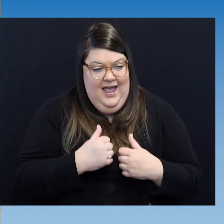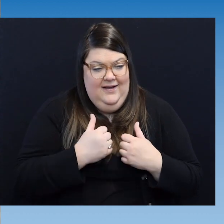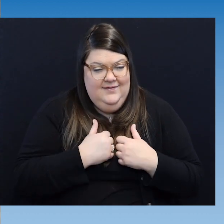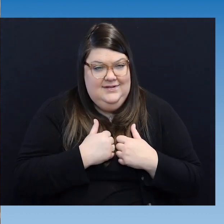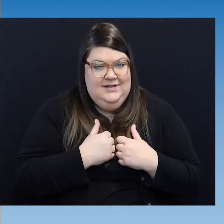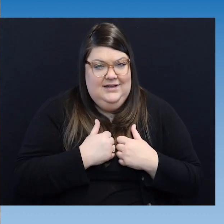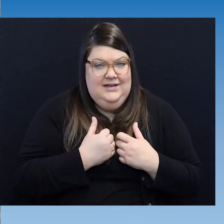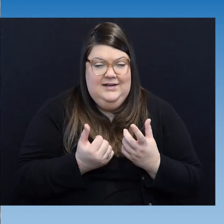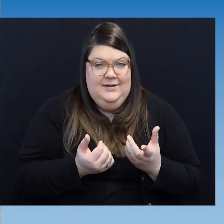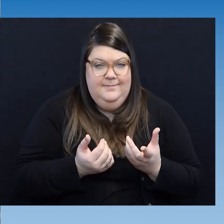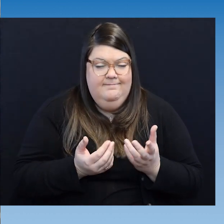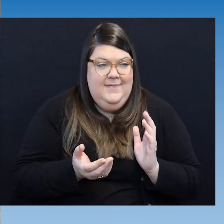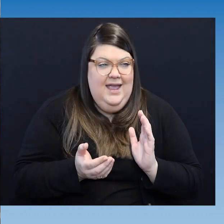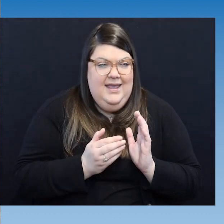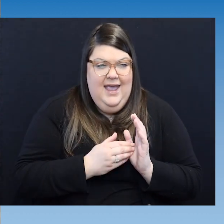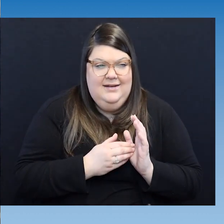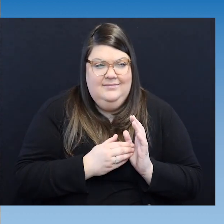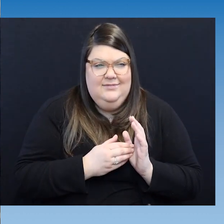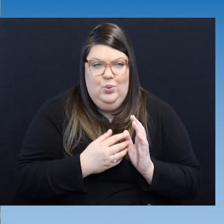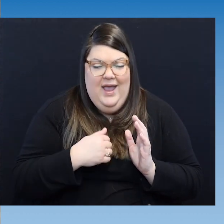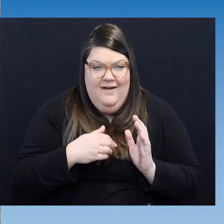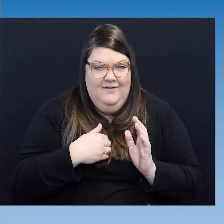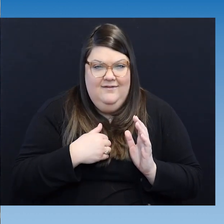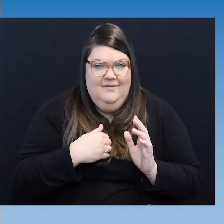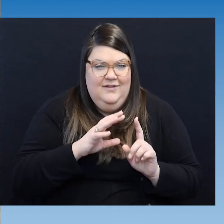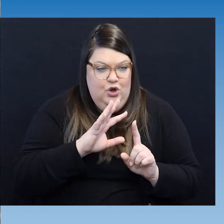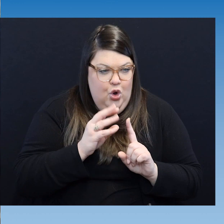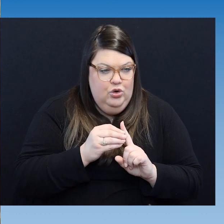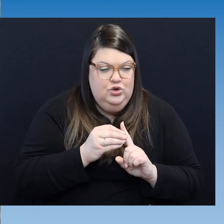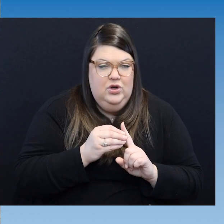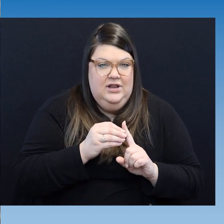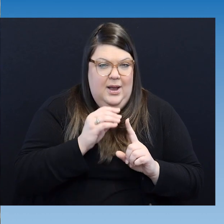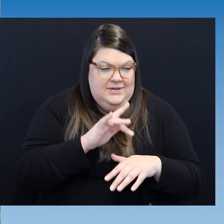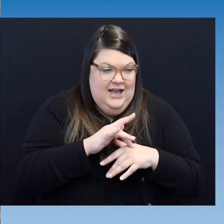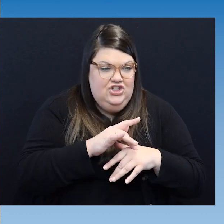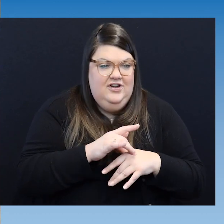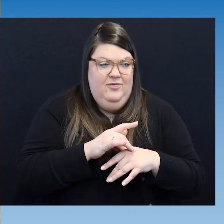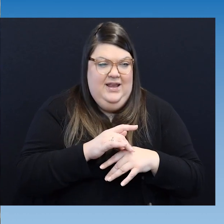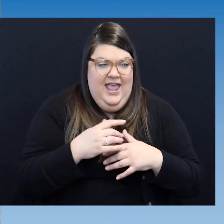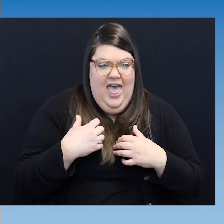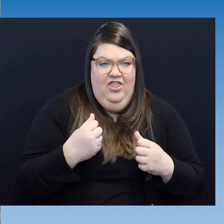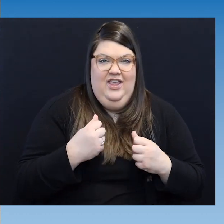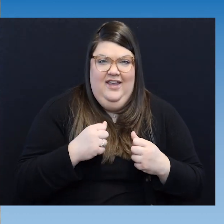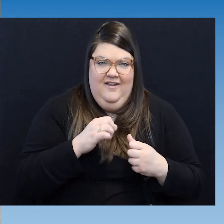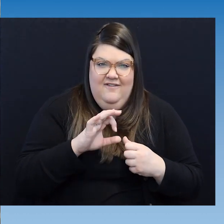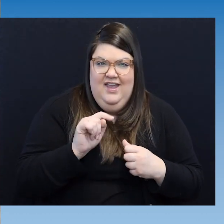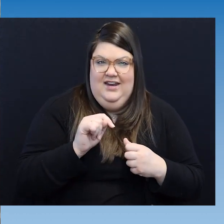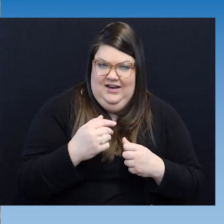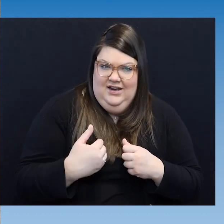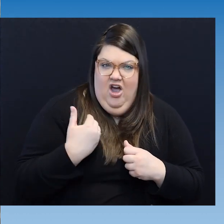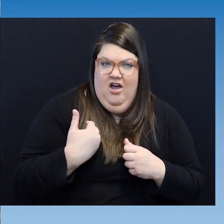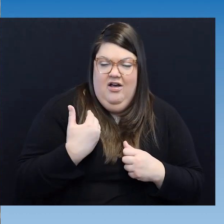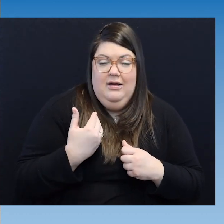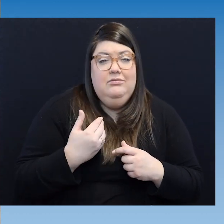you know, again, this sort of this cultural obsession with being healthy, being fit, being young. And I think that really